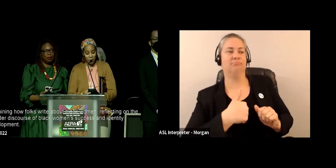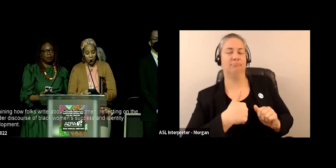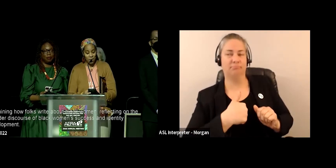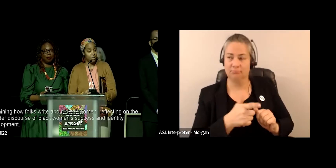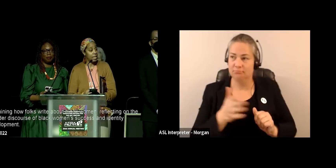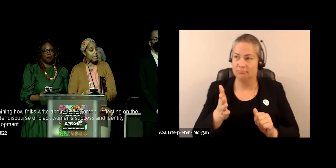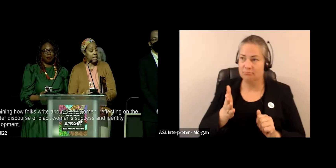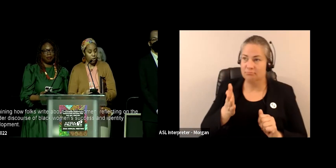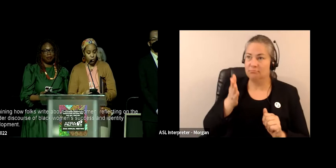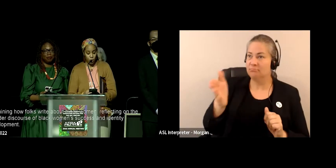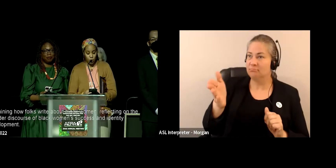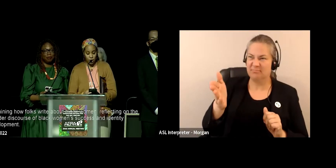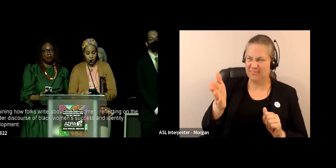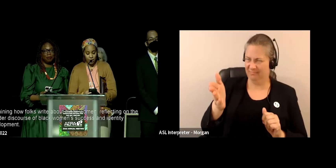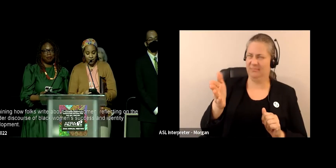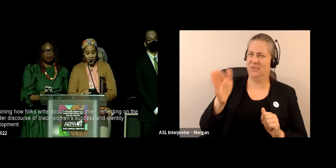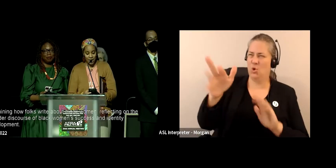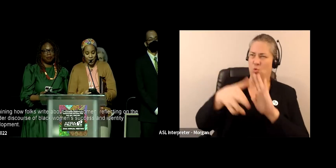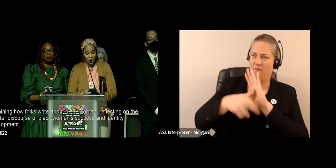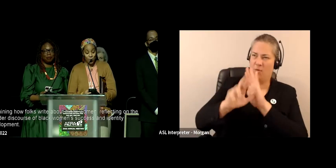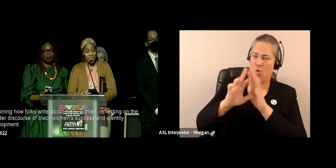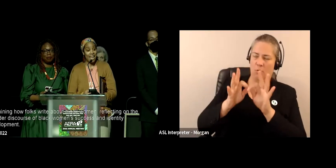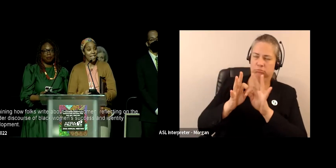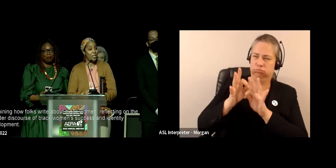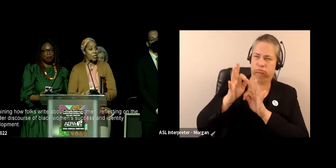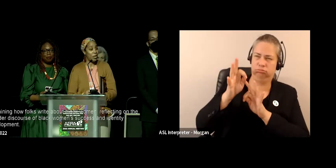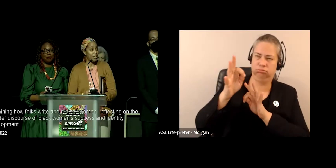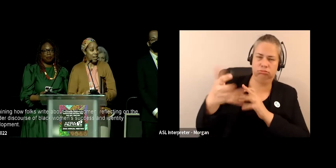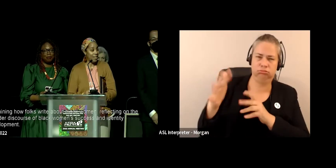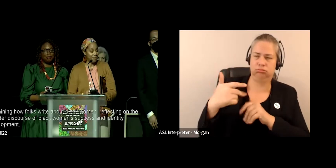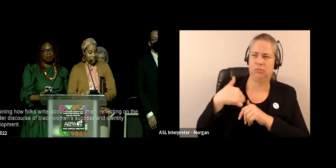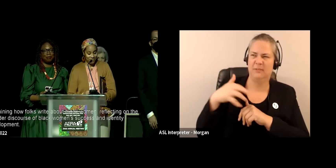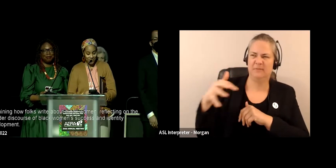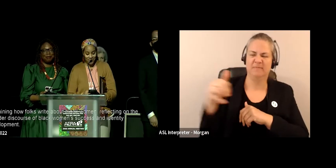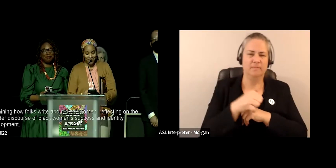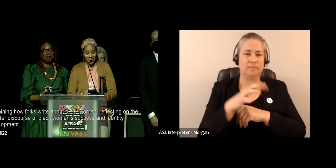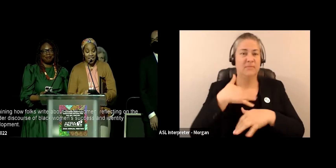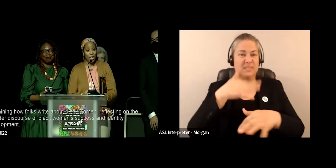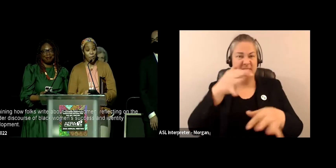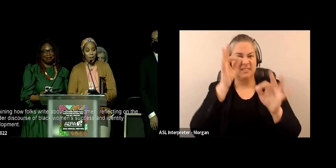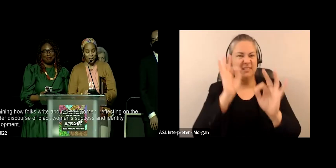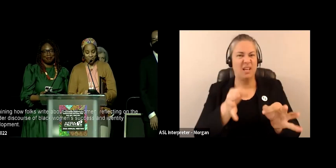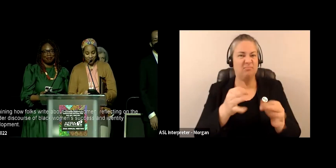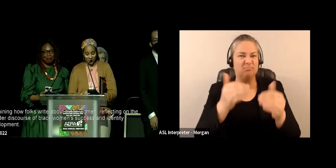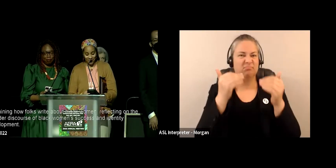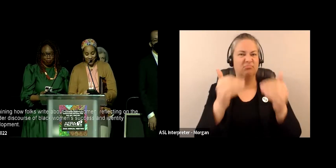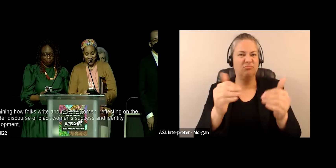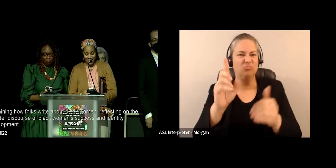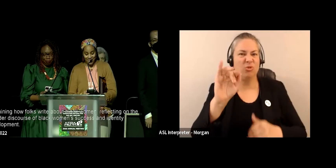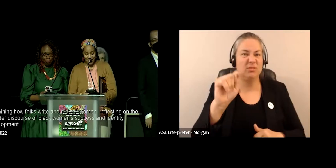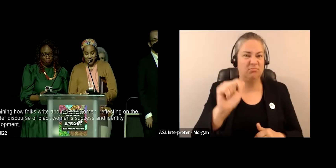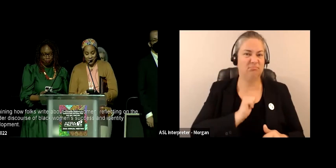it because of the extended review period. So we decided to shoot our shot, and here we are.